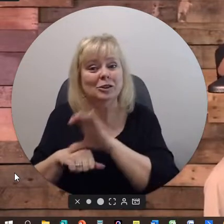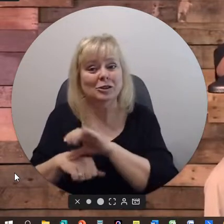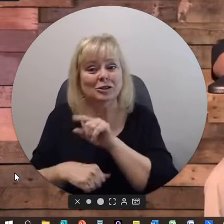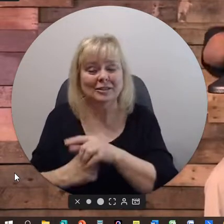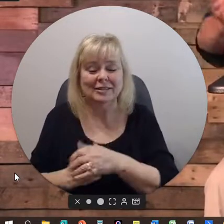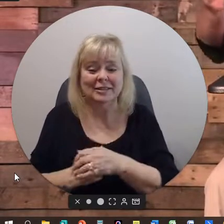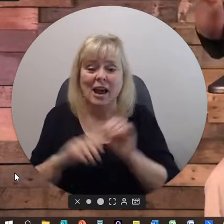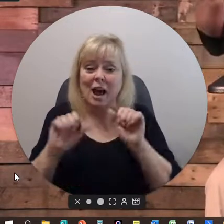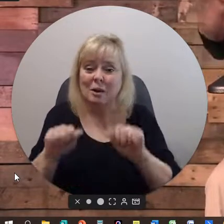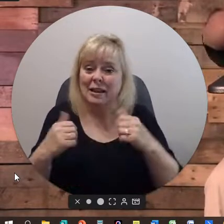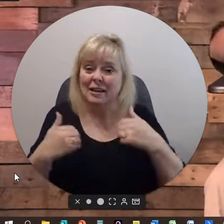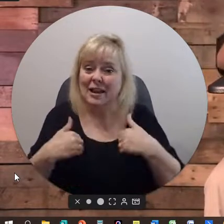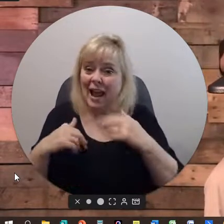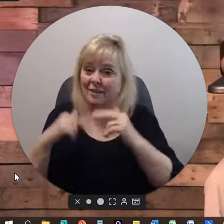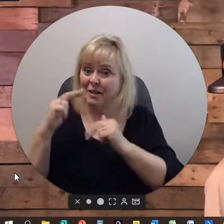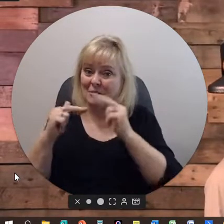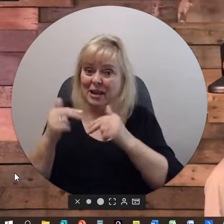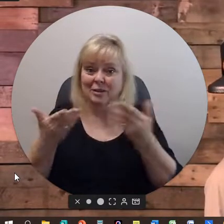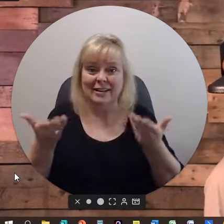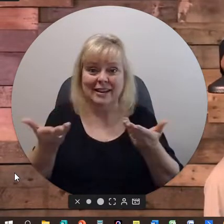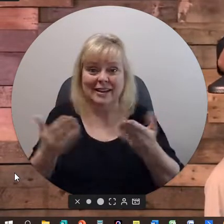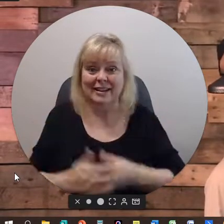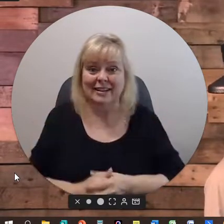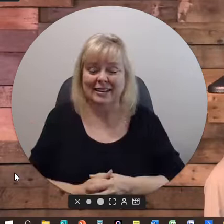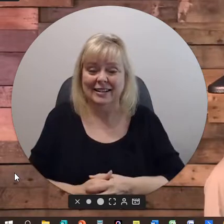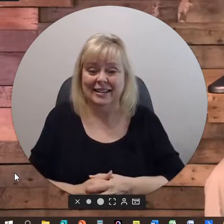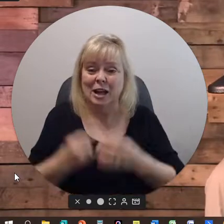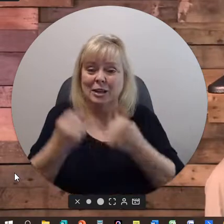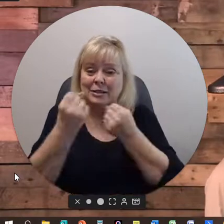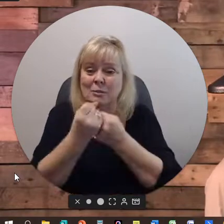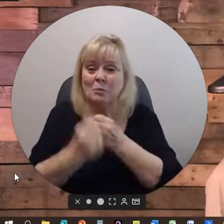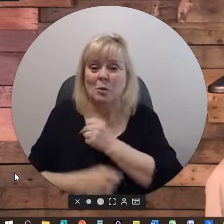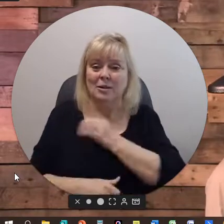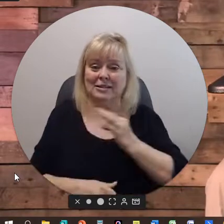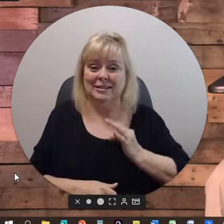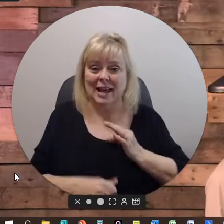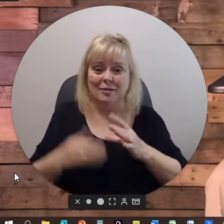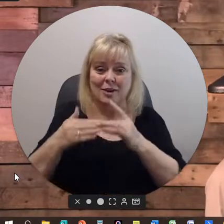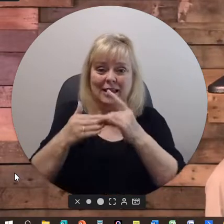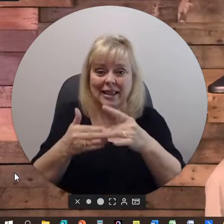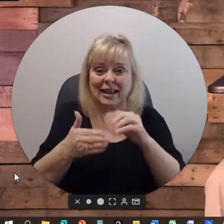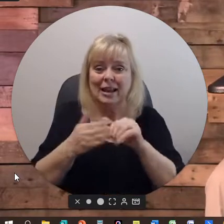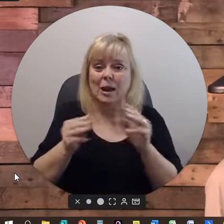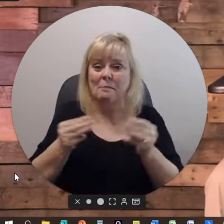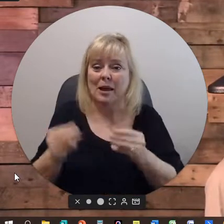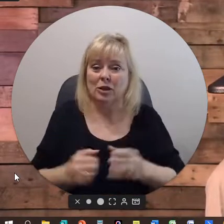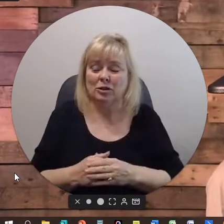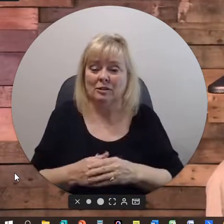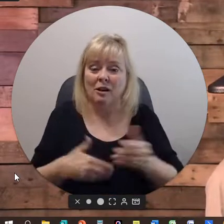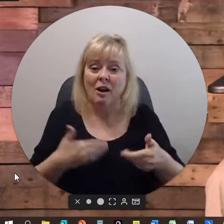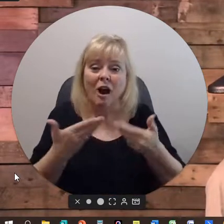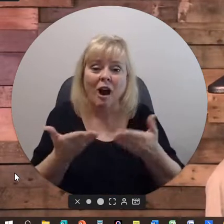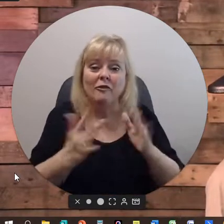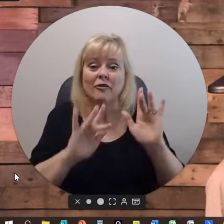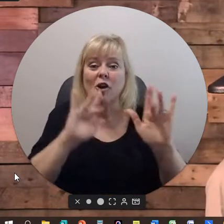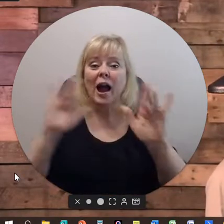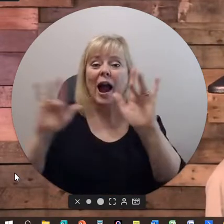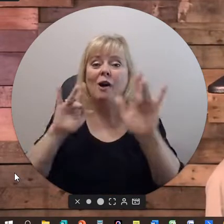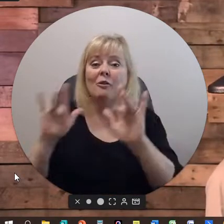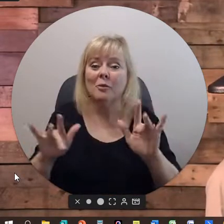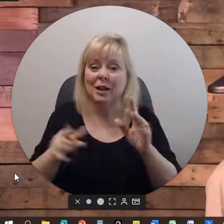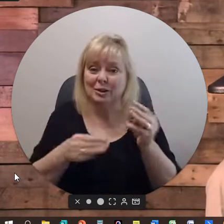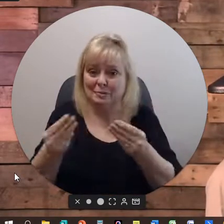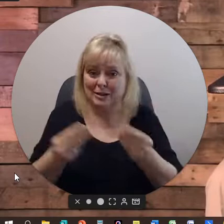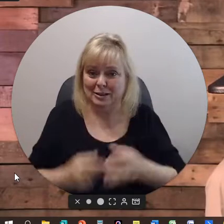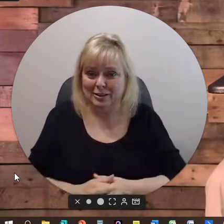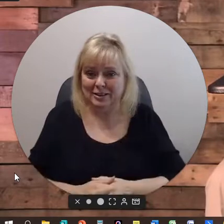building, to support staff who lead in ministry, to offer outreach ministries, all